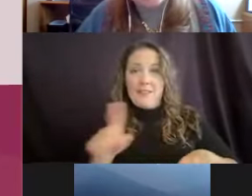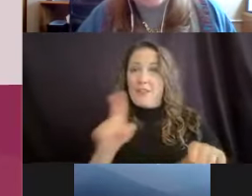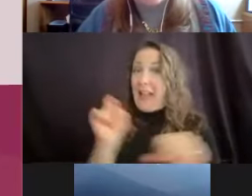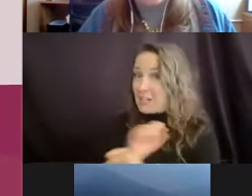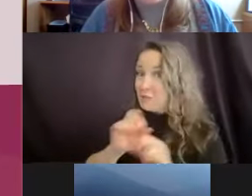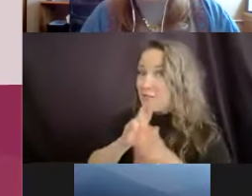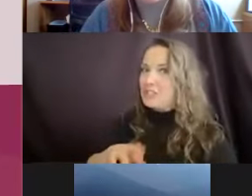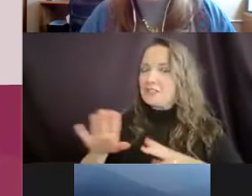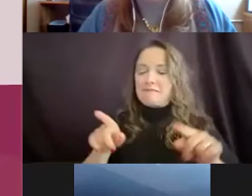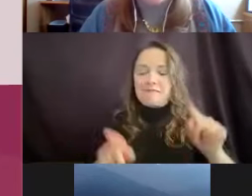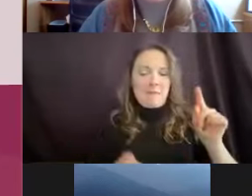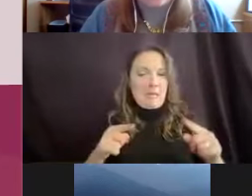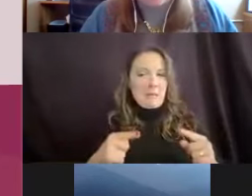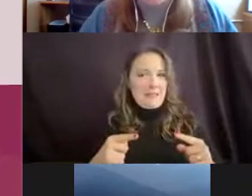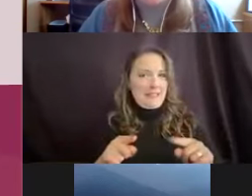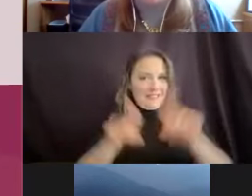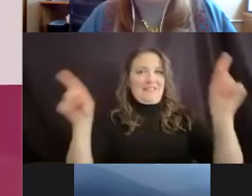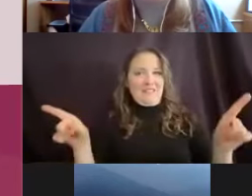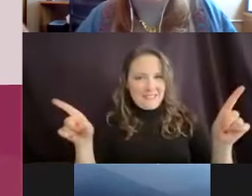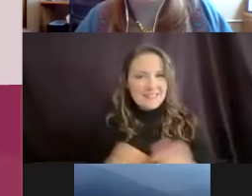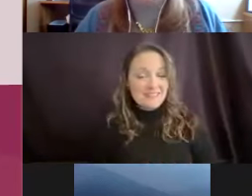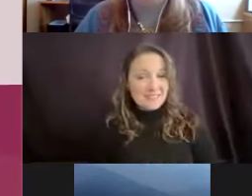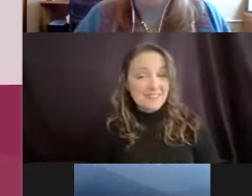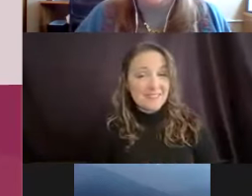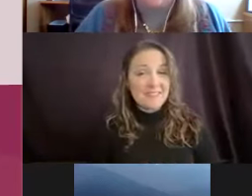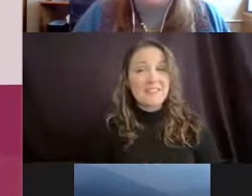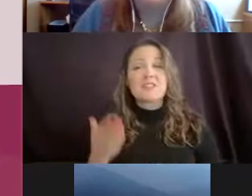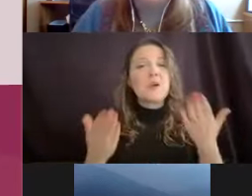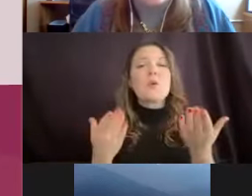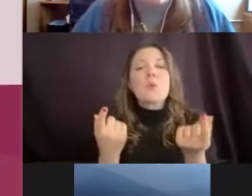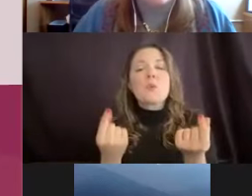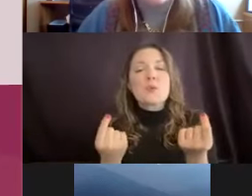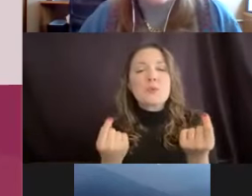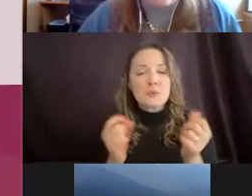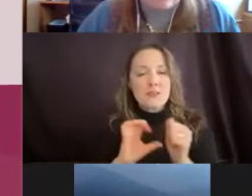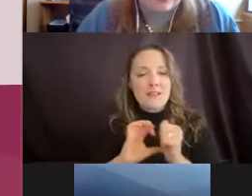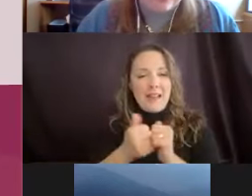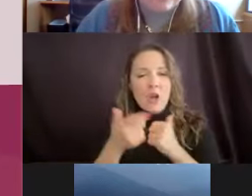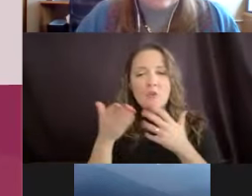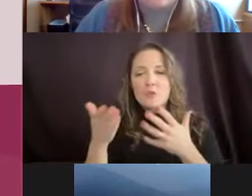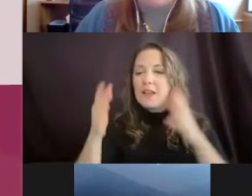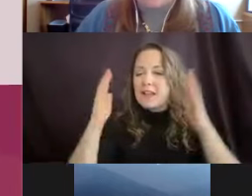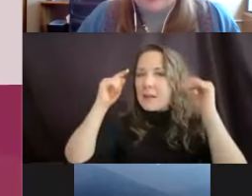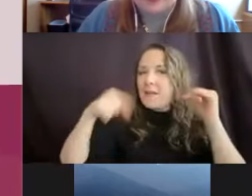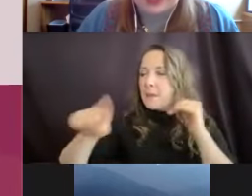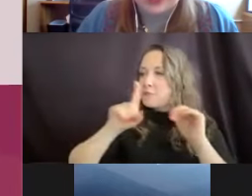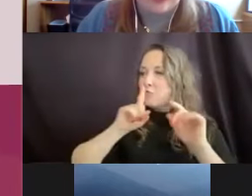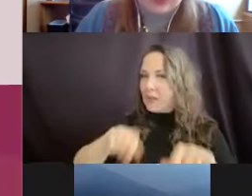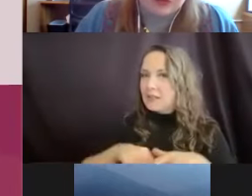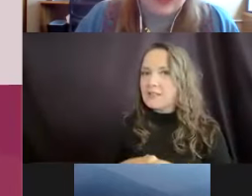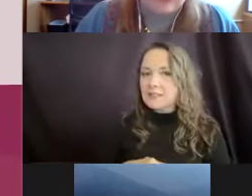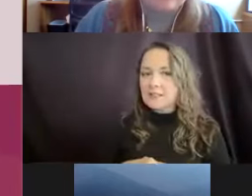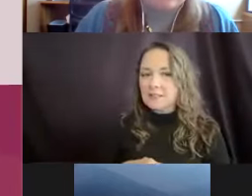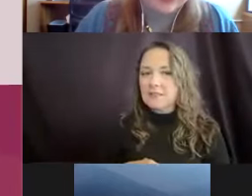they're actually gonna react might be very different. And so what are you gonna do? How are you gonna accept them if your